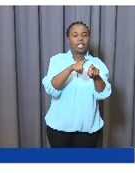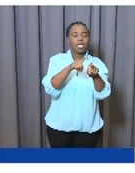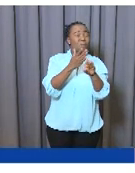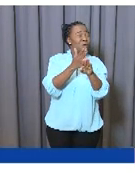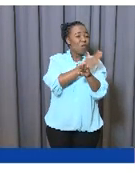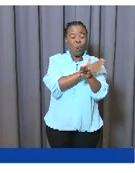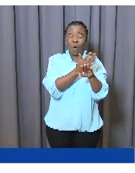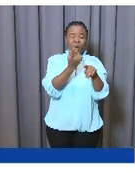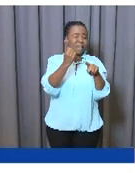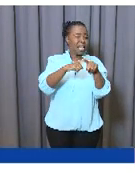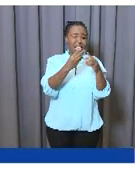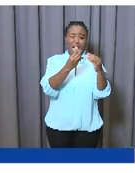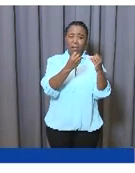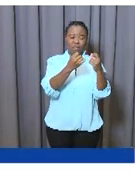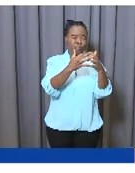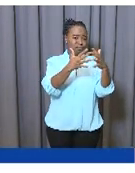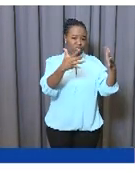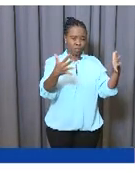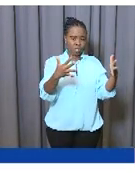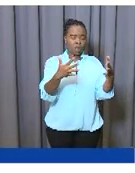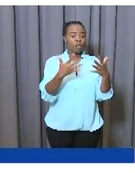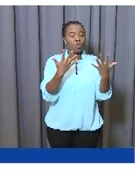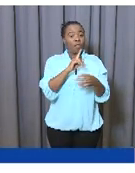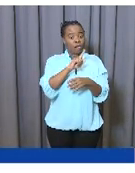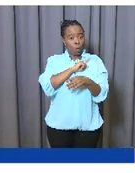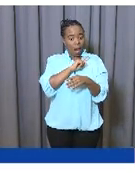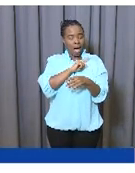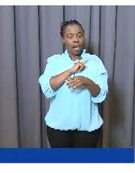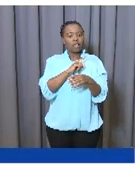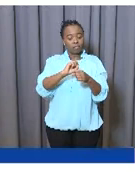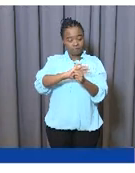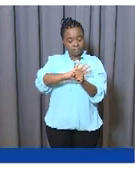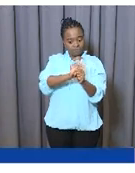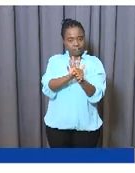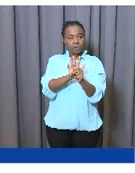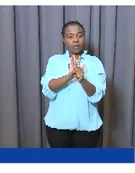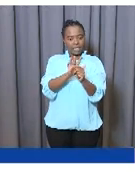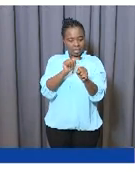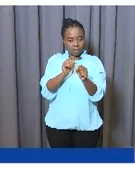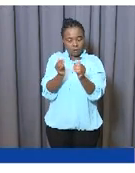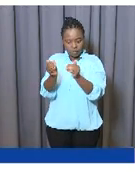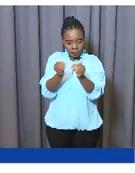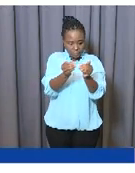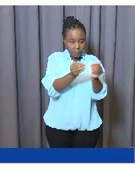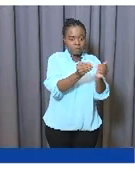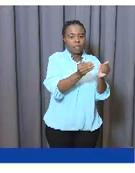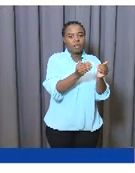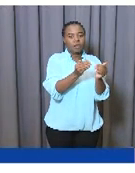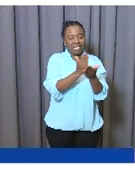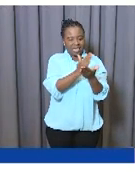too many. And that's how we have been able to contain the pandemic outbreak in some of the